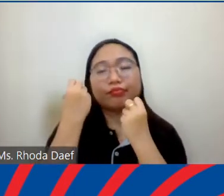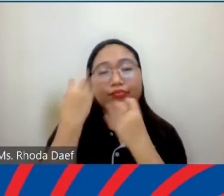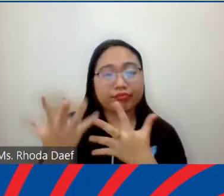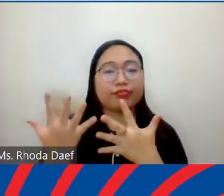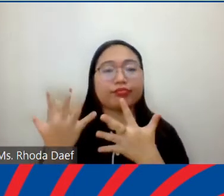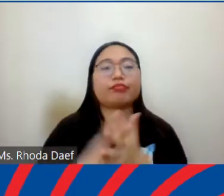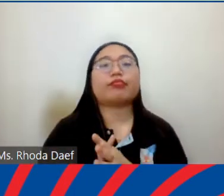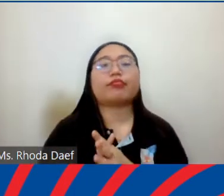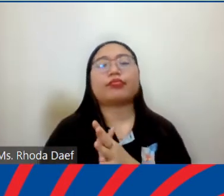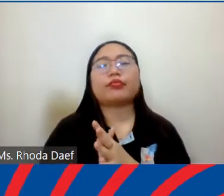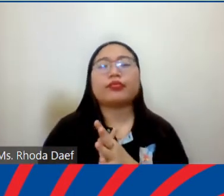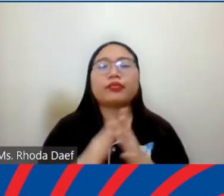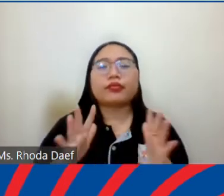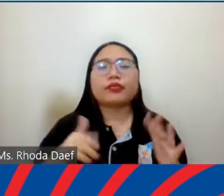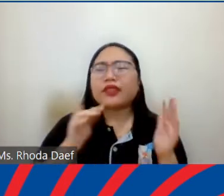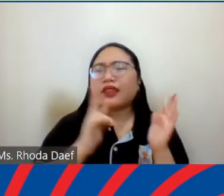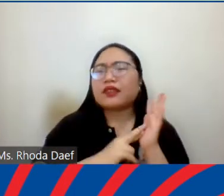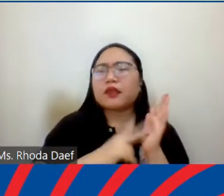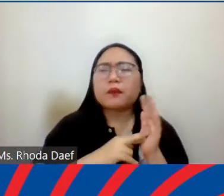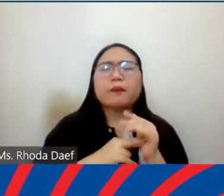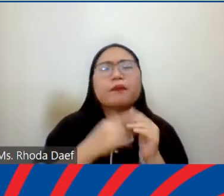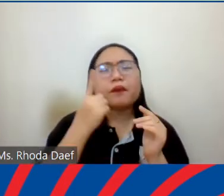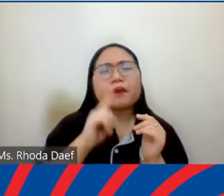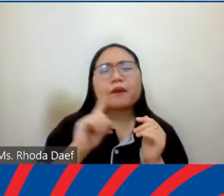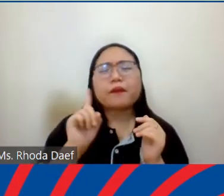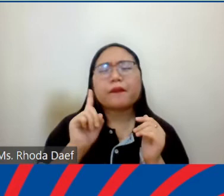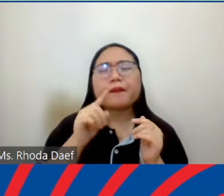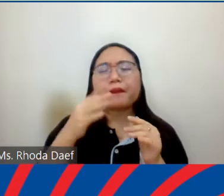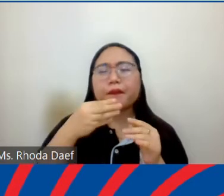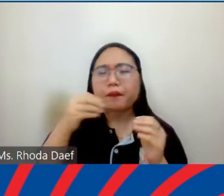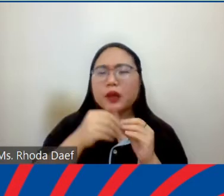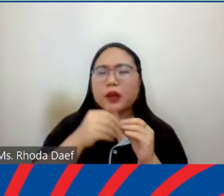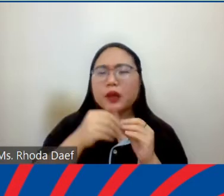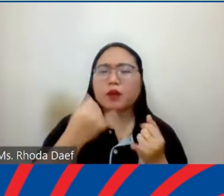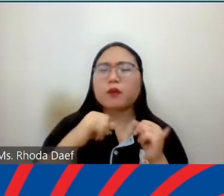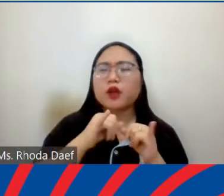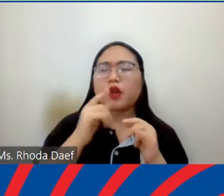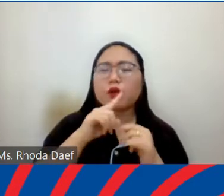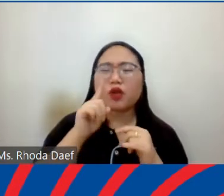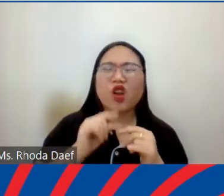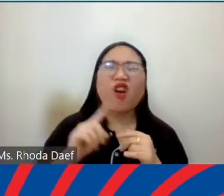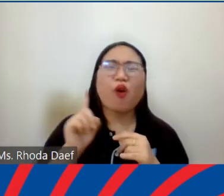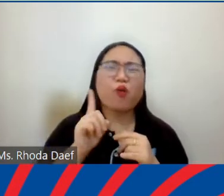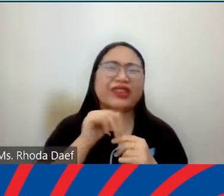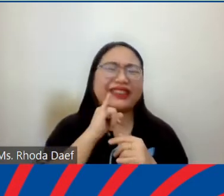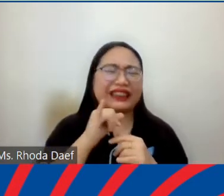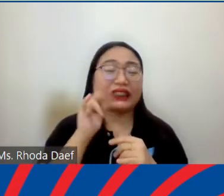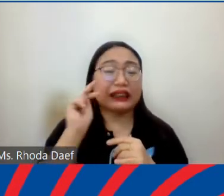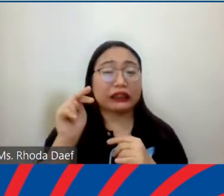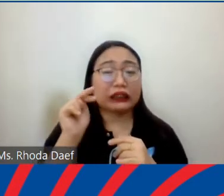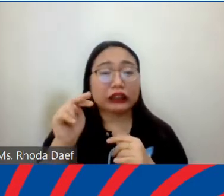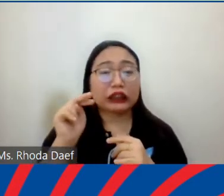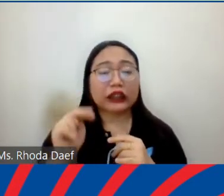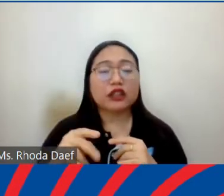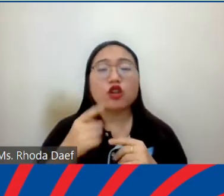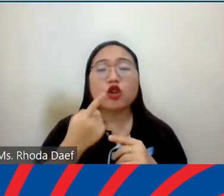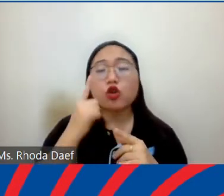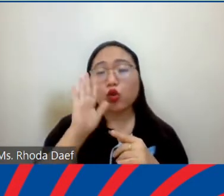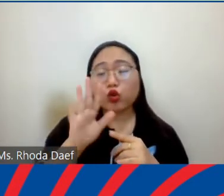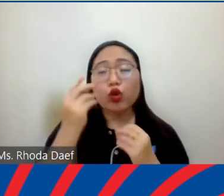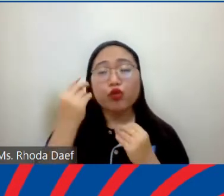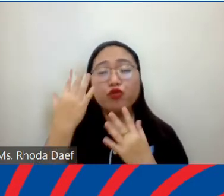the most important question is, what is needed so that your data will be